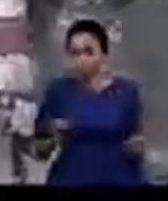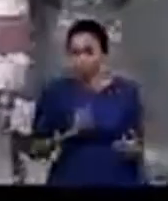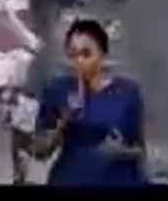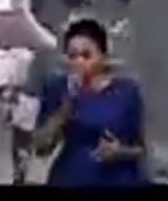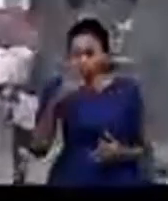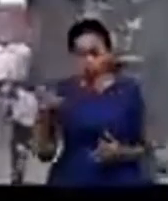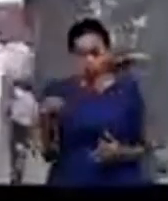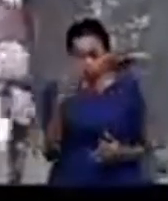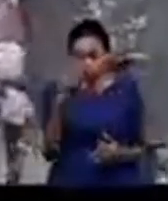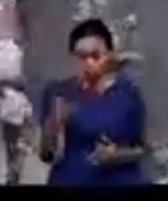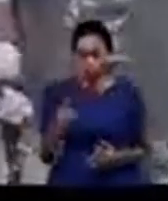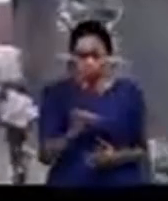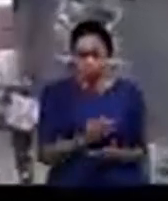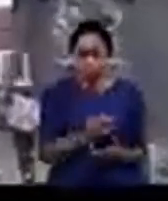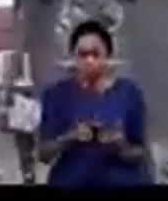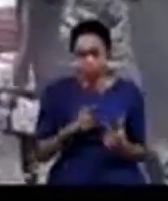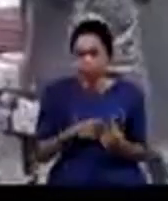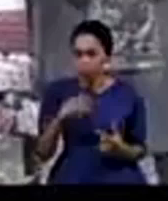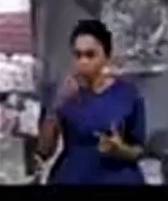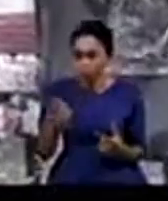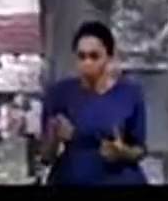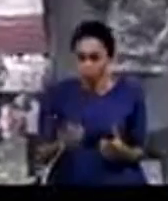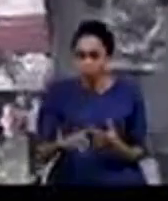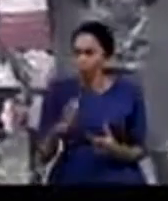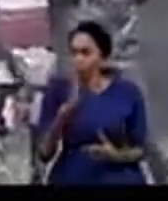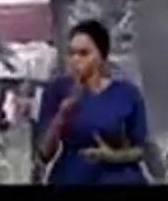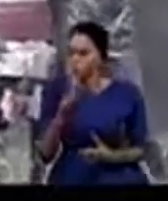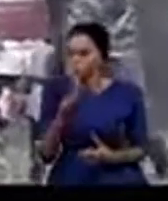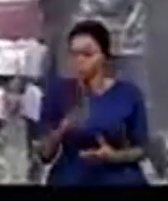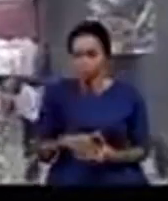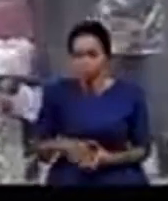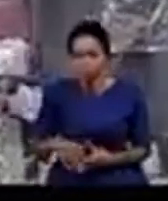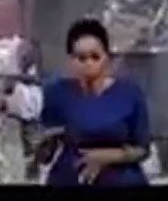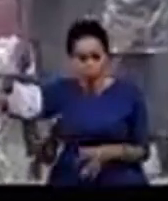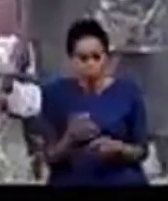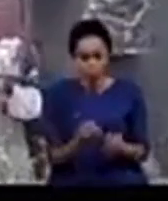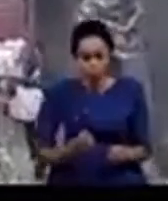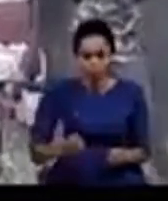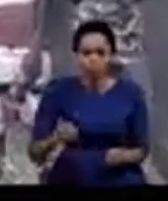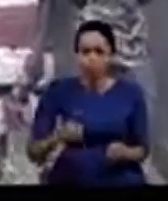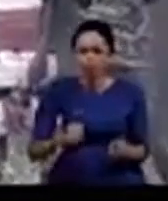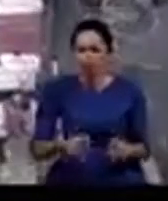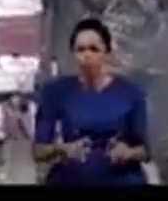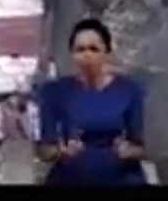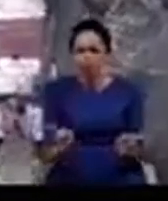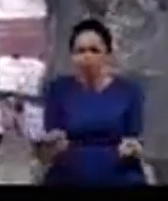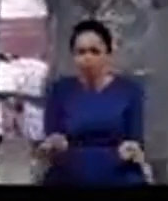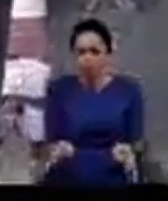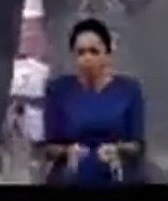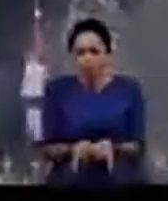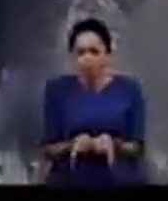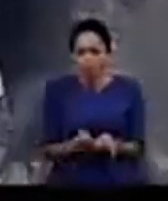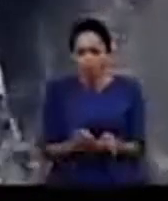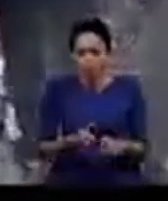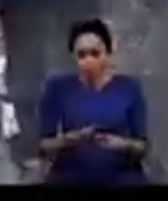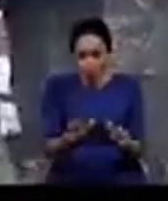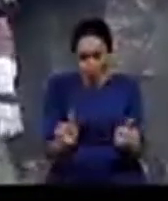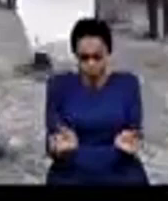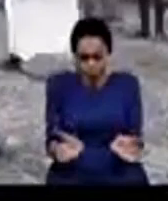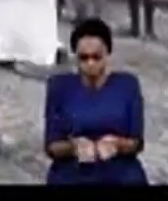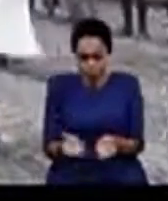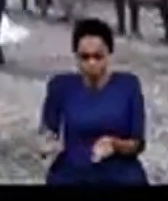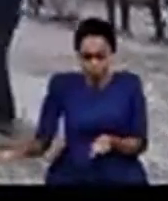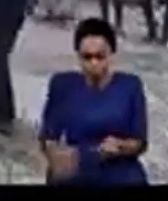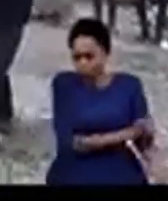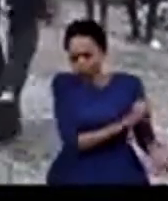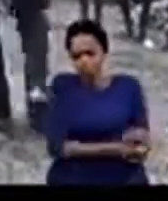so I said, take off that pot, smash it on the ground, destroy it. He said, what? I